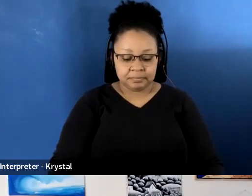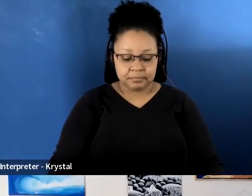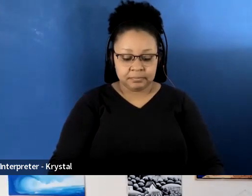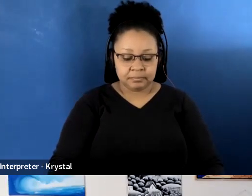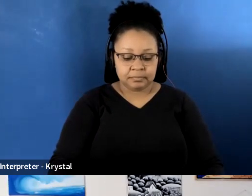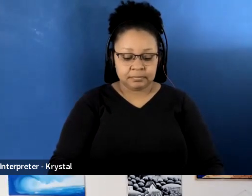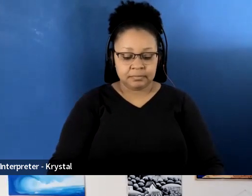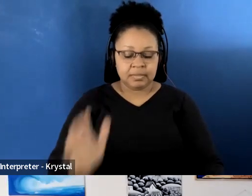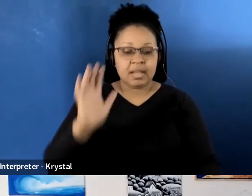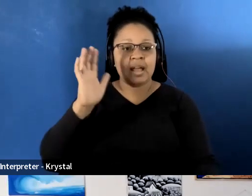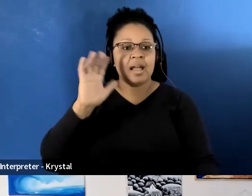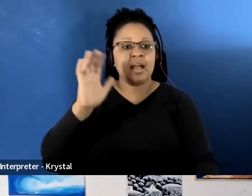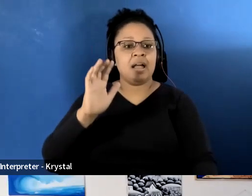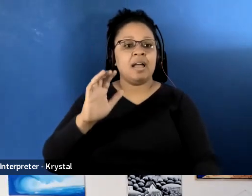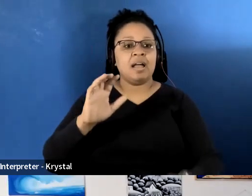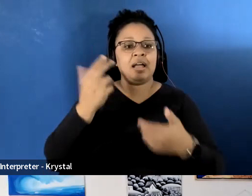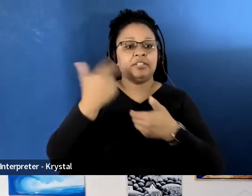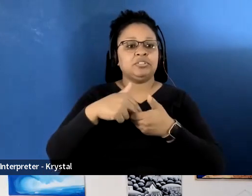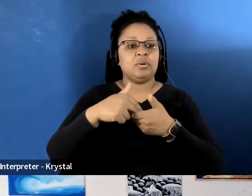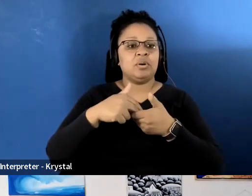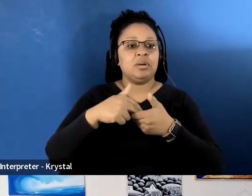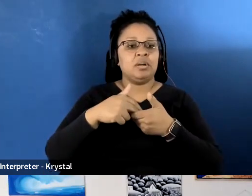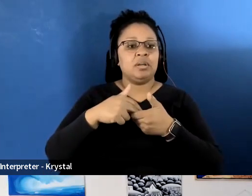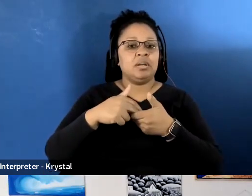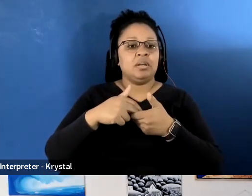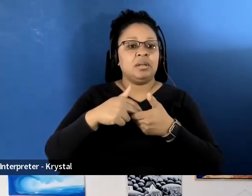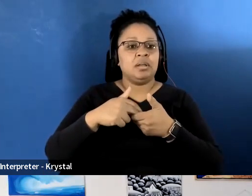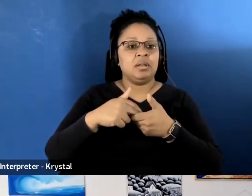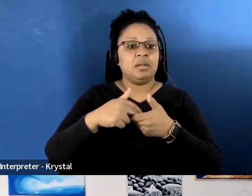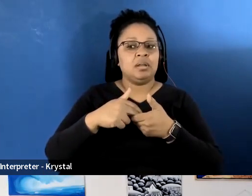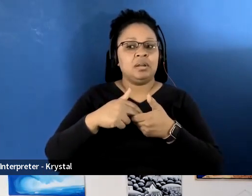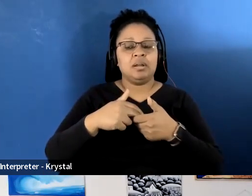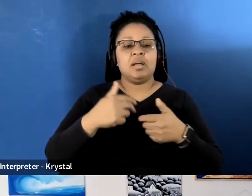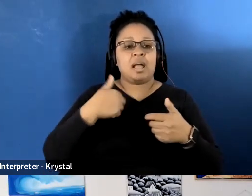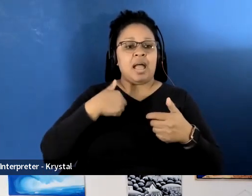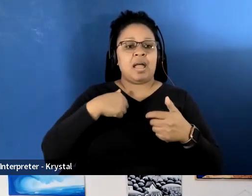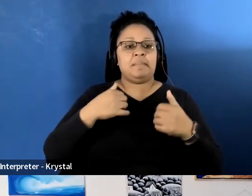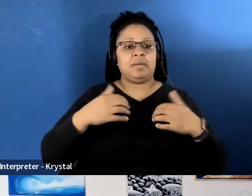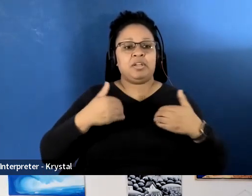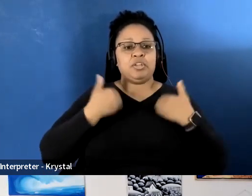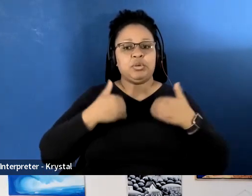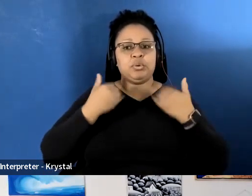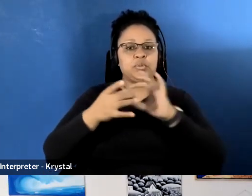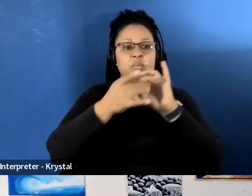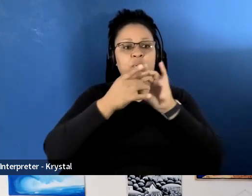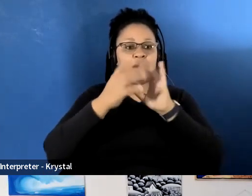Hi everyone, I joined this chat because I'm a youth coordinator that works with